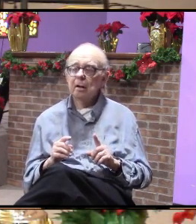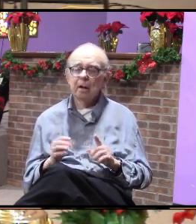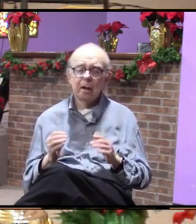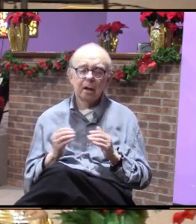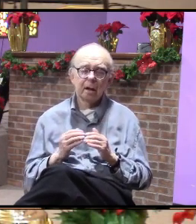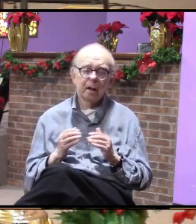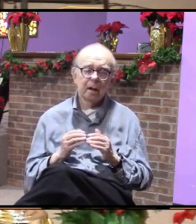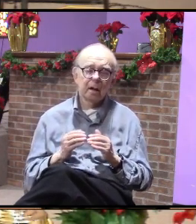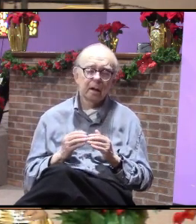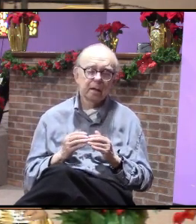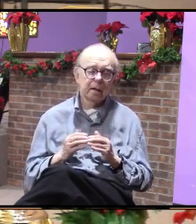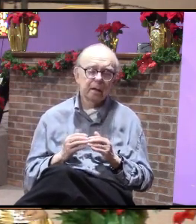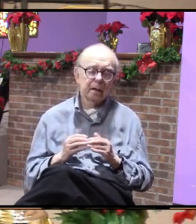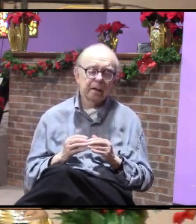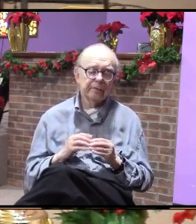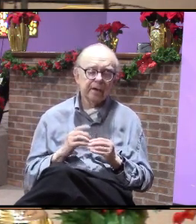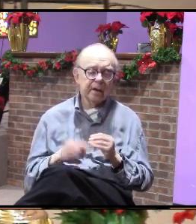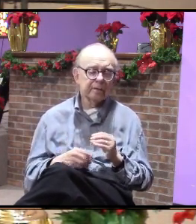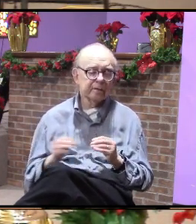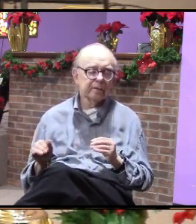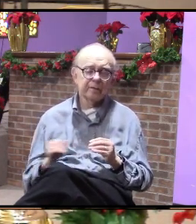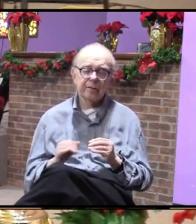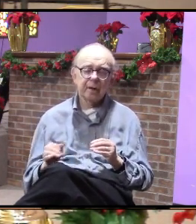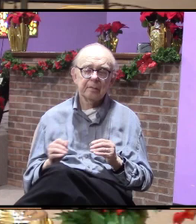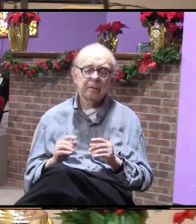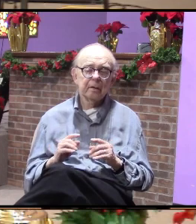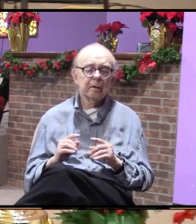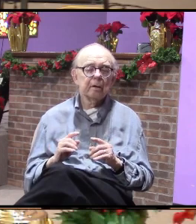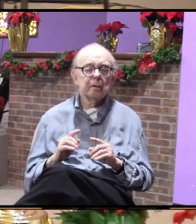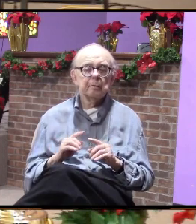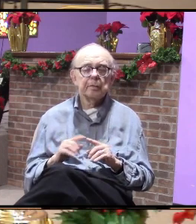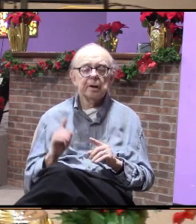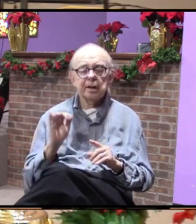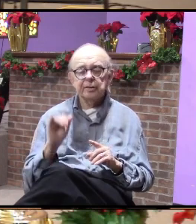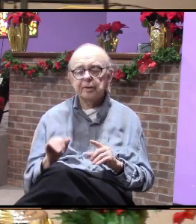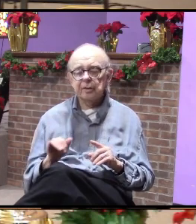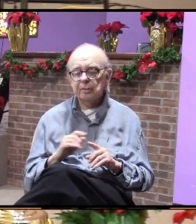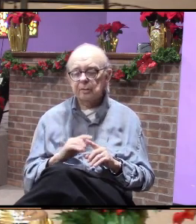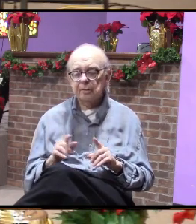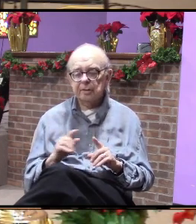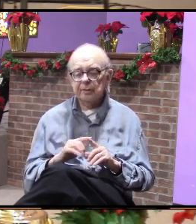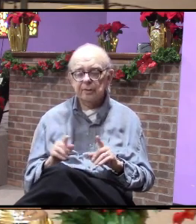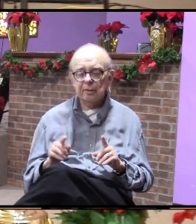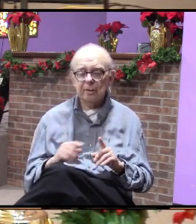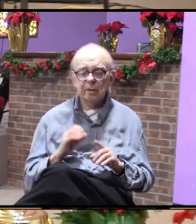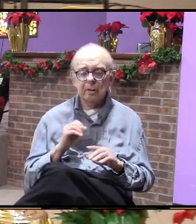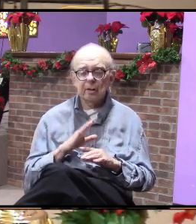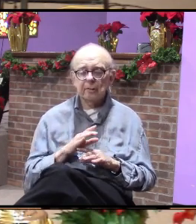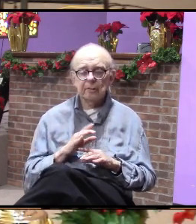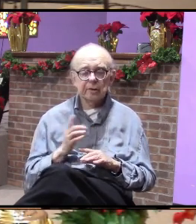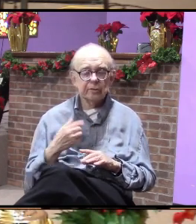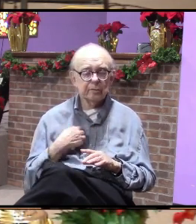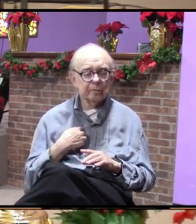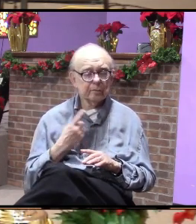Even if the outcome is the same, it's different. It may affect you one way and me